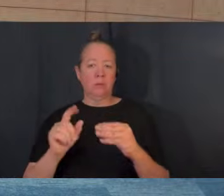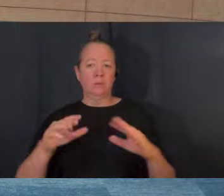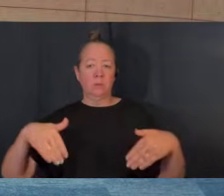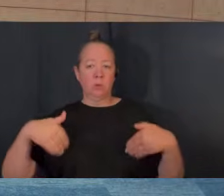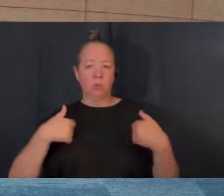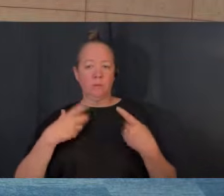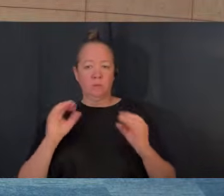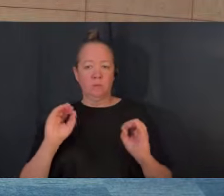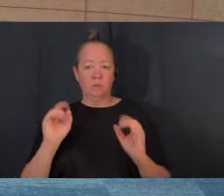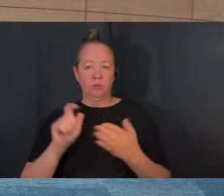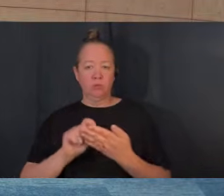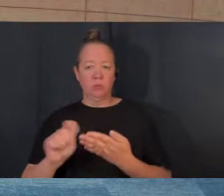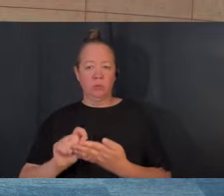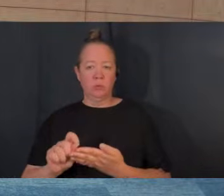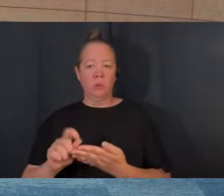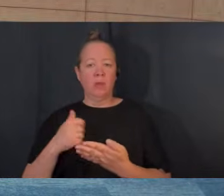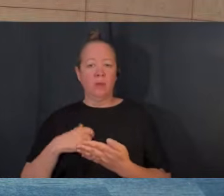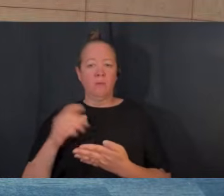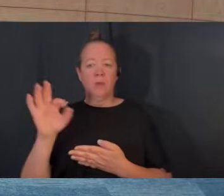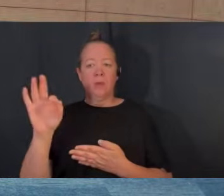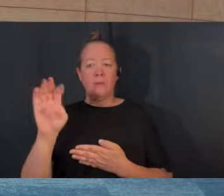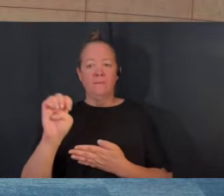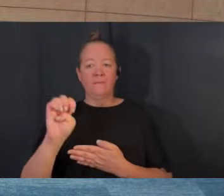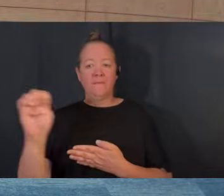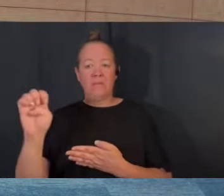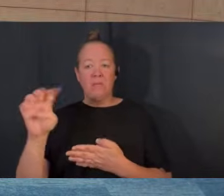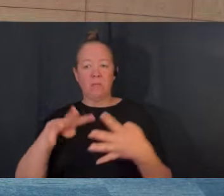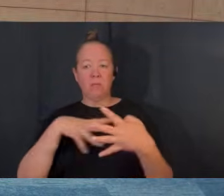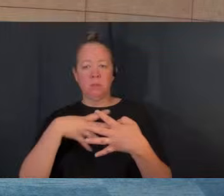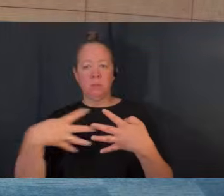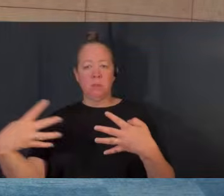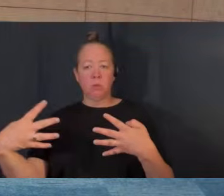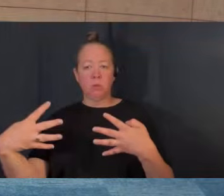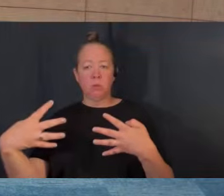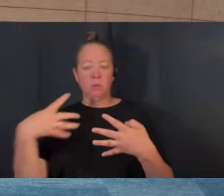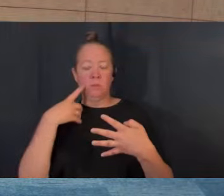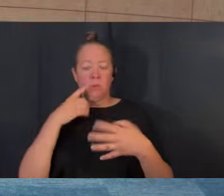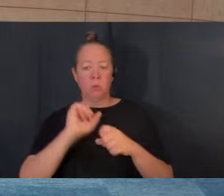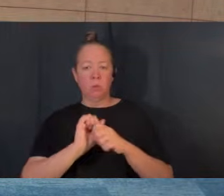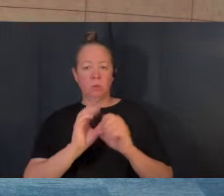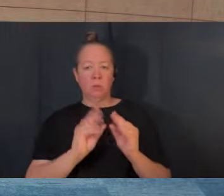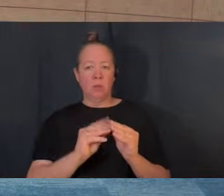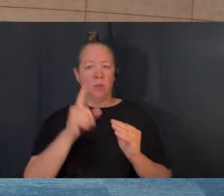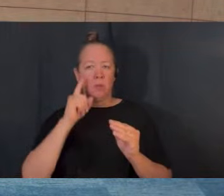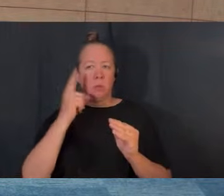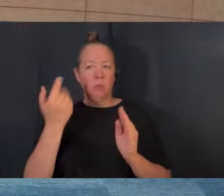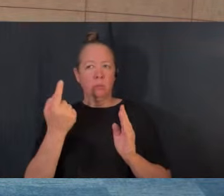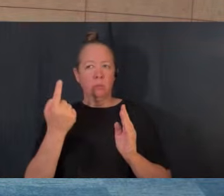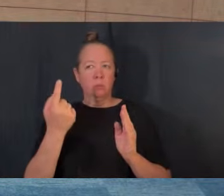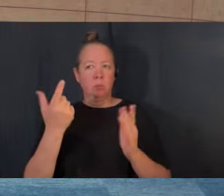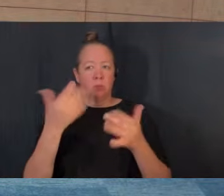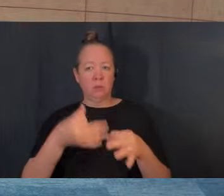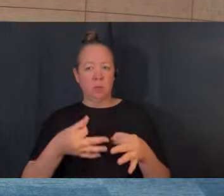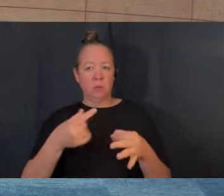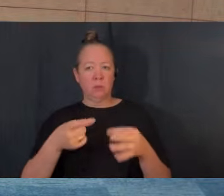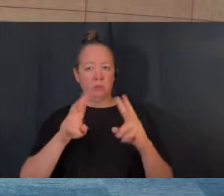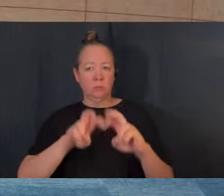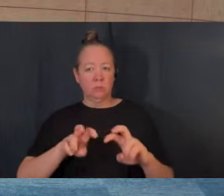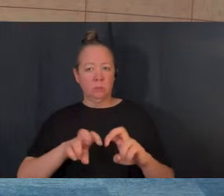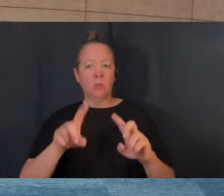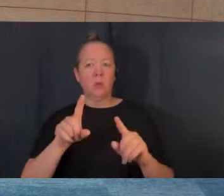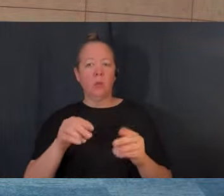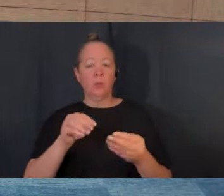the work session, I have fee schedule. I think we agreed to take another look at the fee schedule. I wrote down budget and